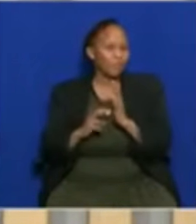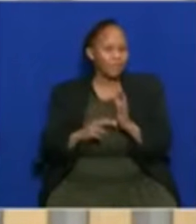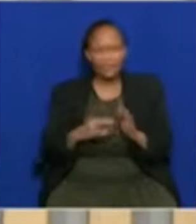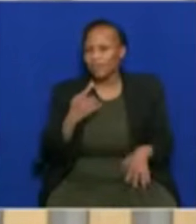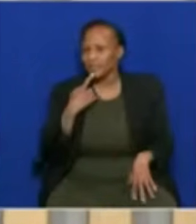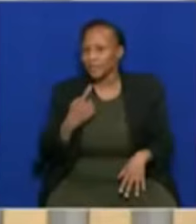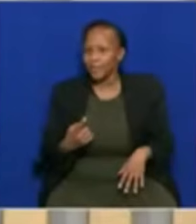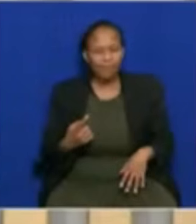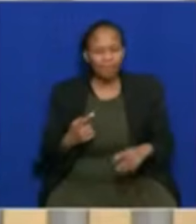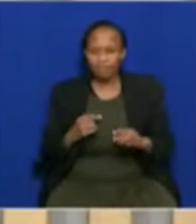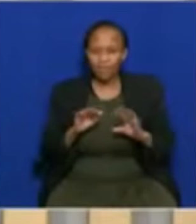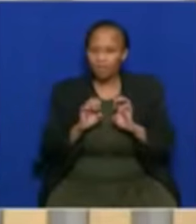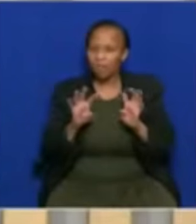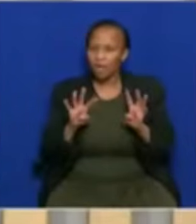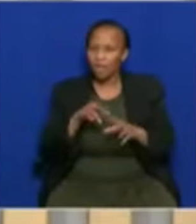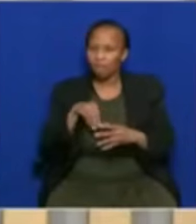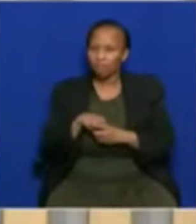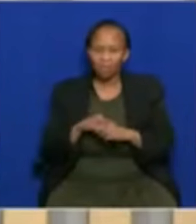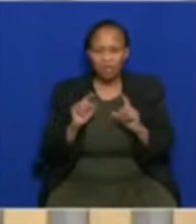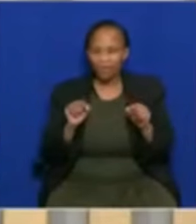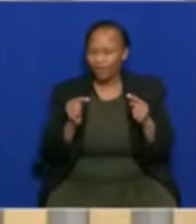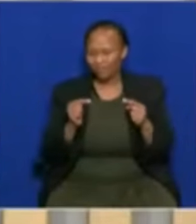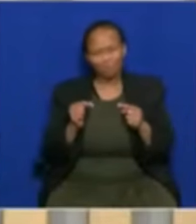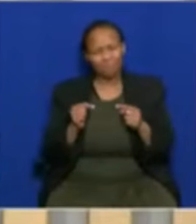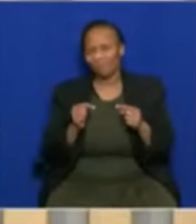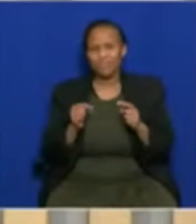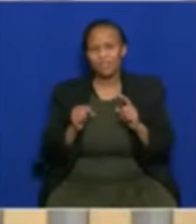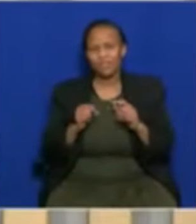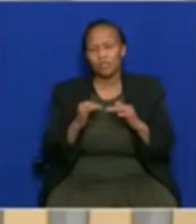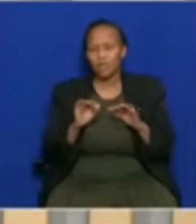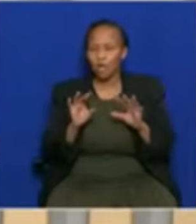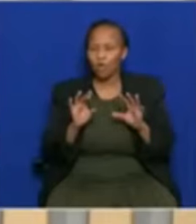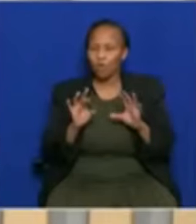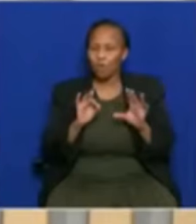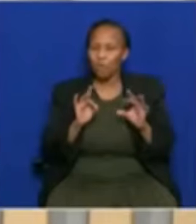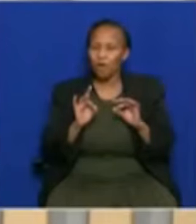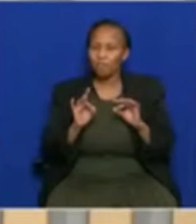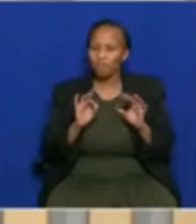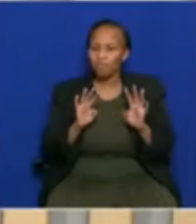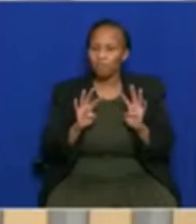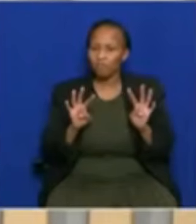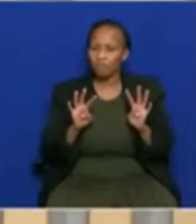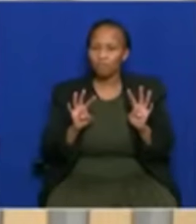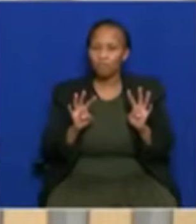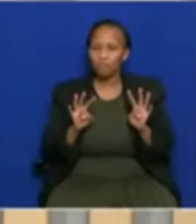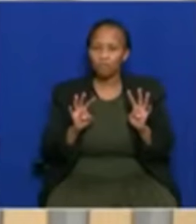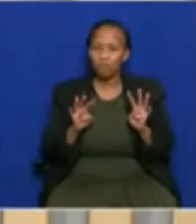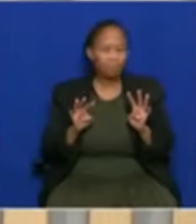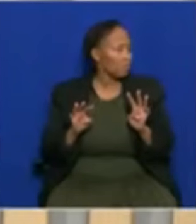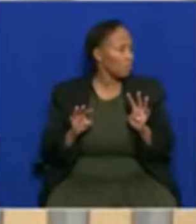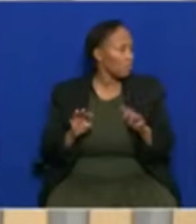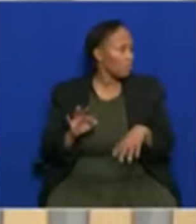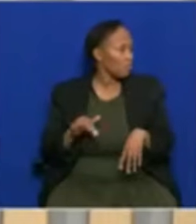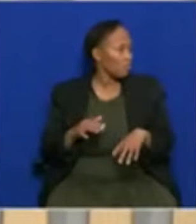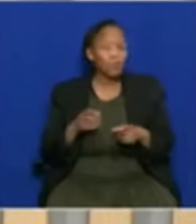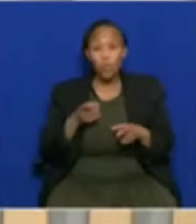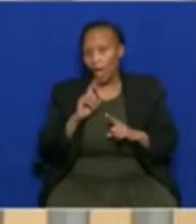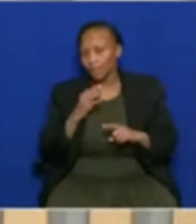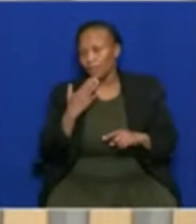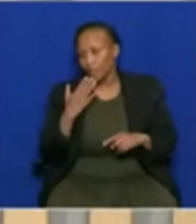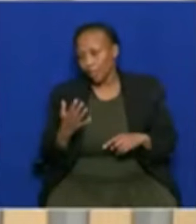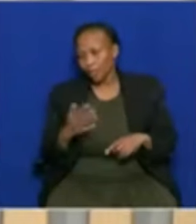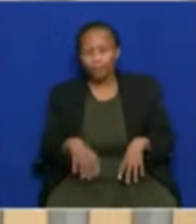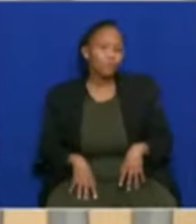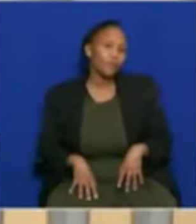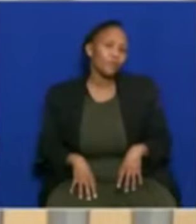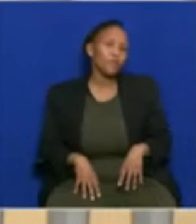can't be on the panel. There's no. You choose your panel, and that's it. It's approved by head office and you carry on. You've answered me, thank you. Thank you. And General, just to be clear,